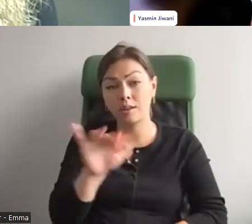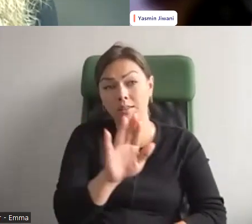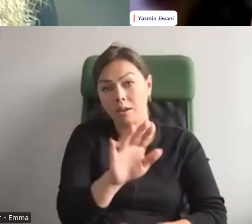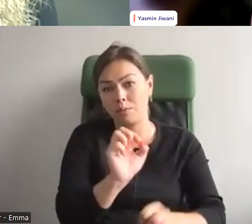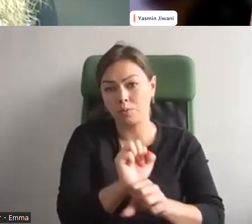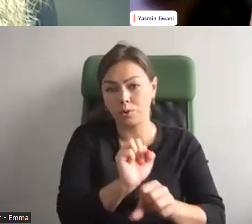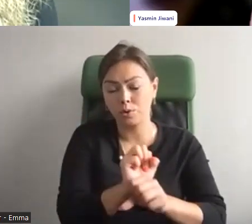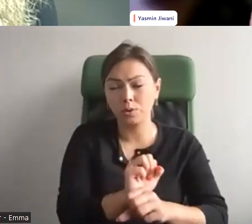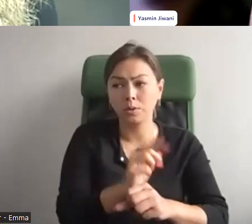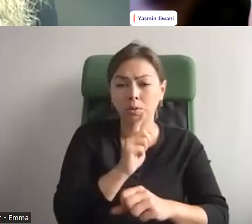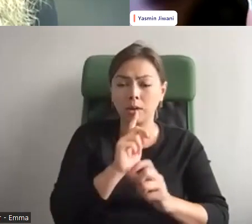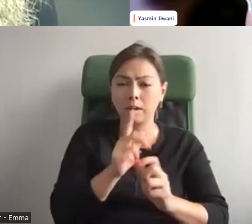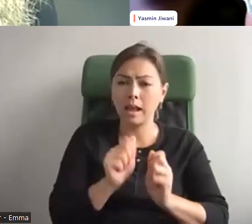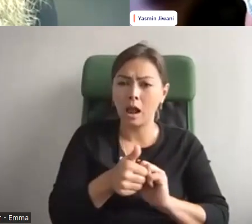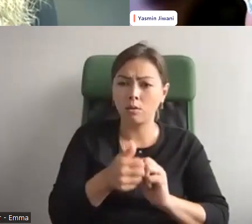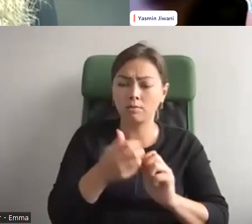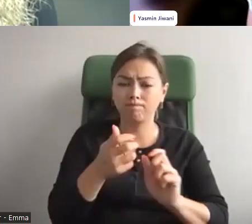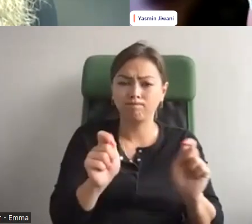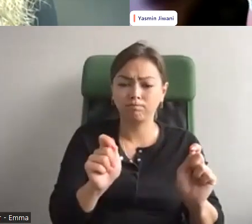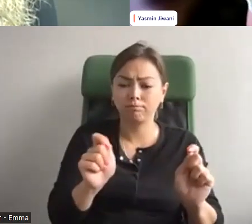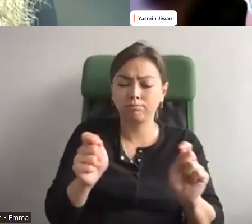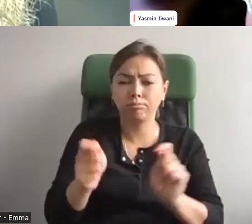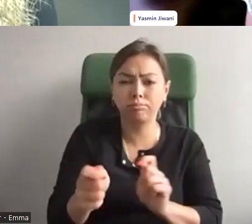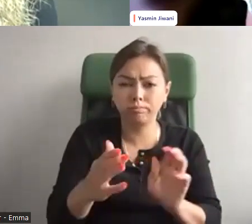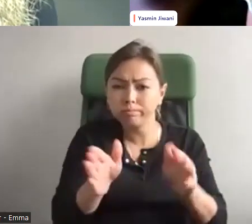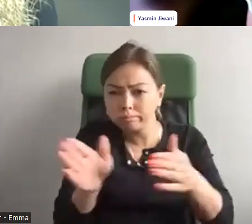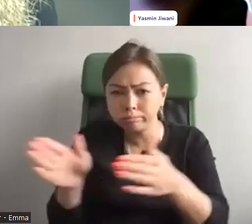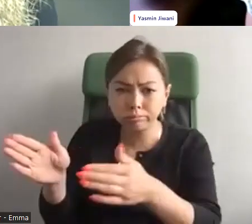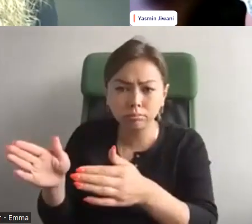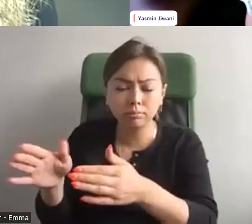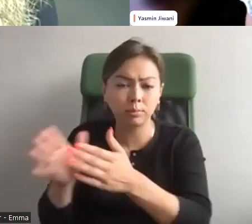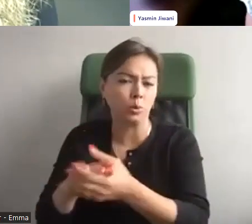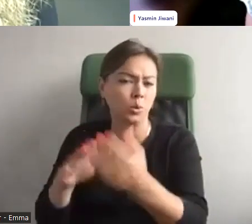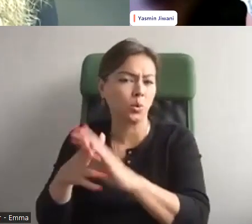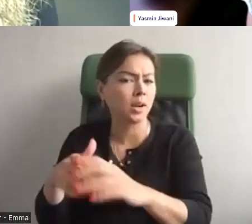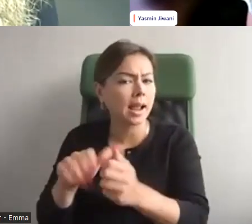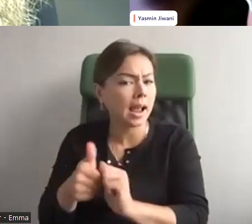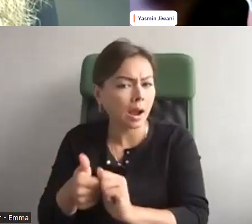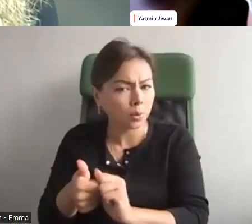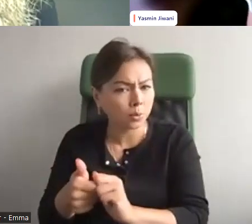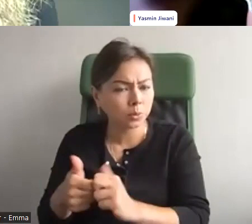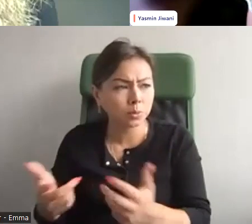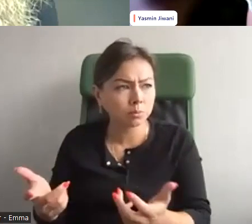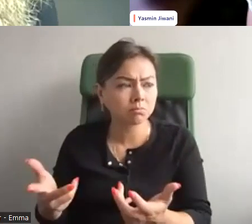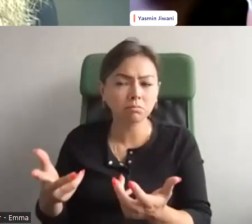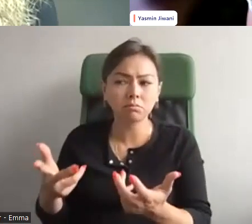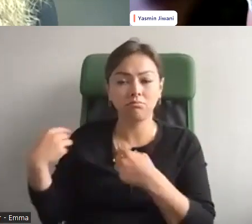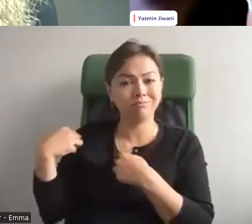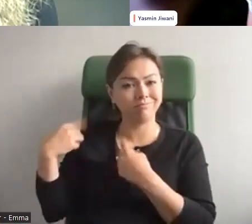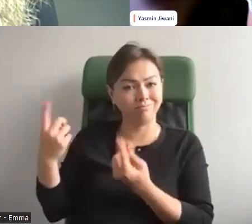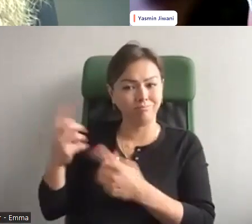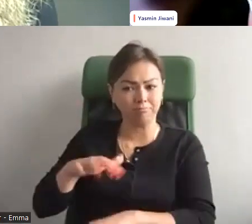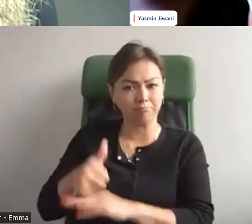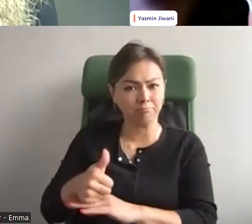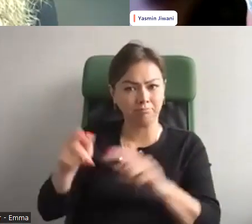we change the story? I think this is the important thing. How do we change the story? And how do we counter the existing frames?